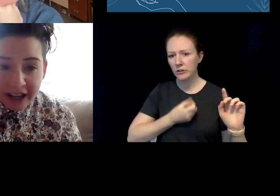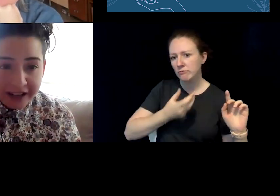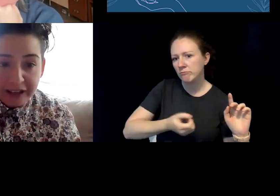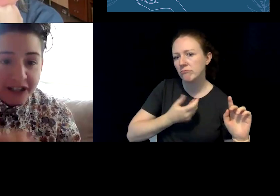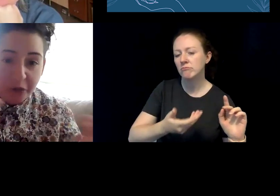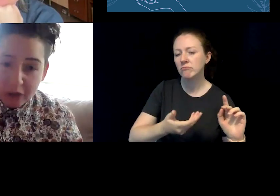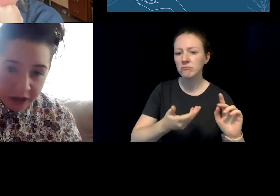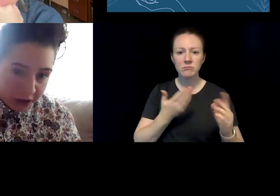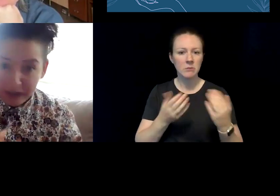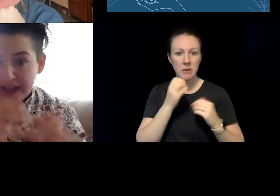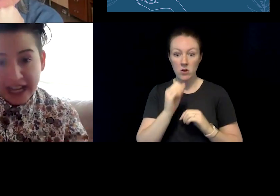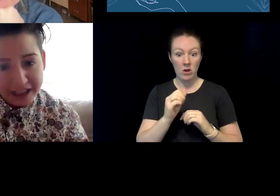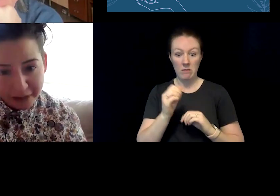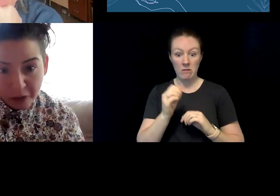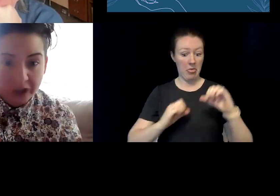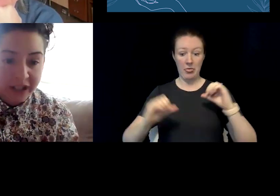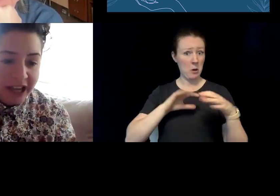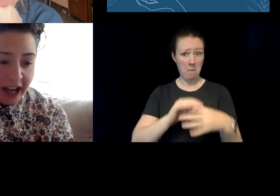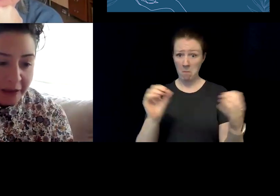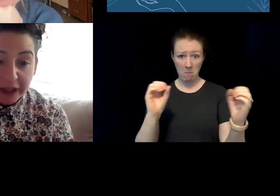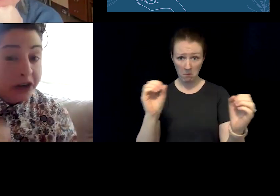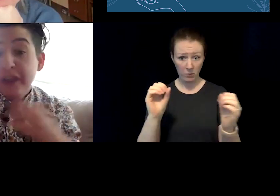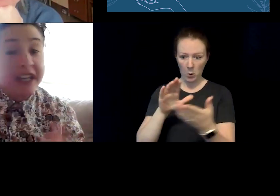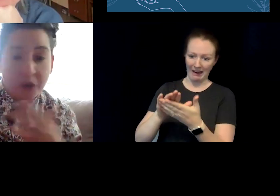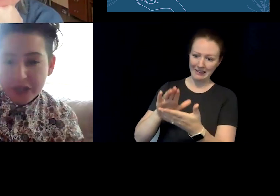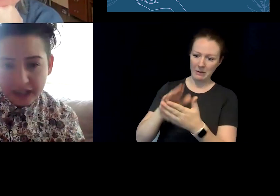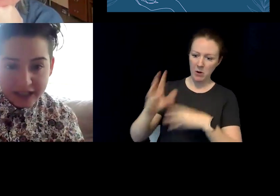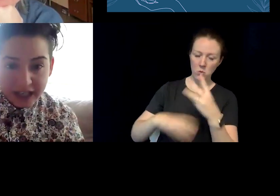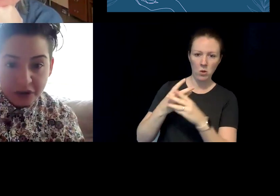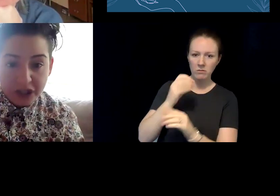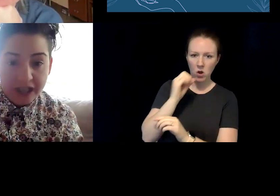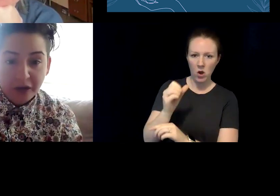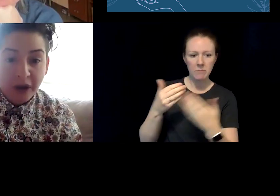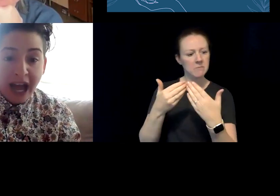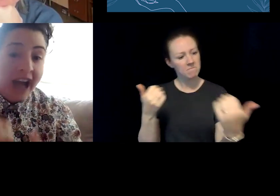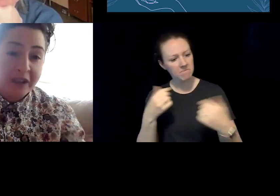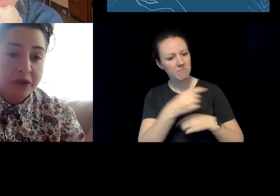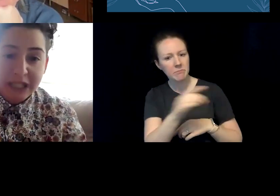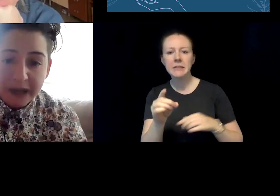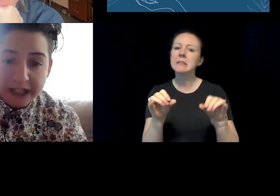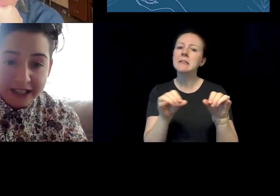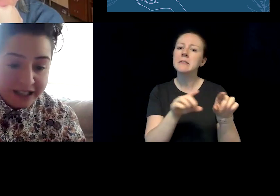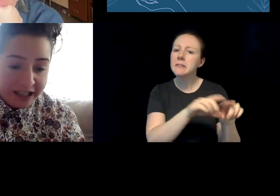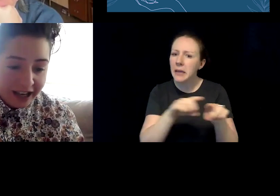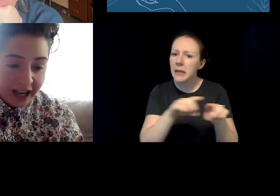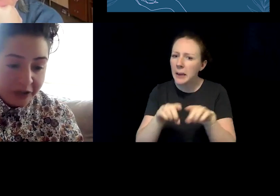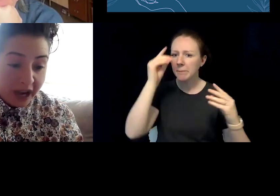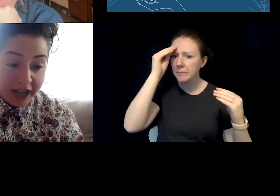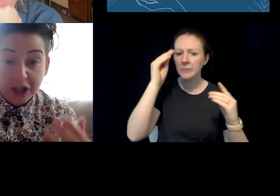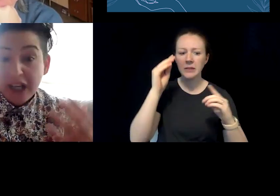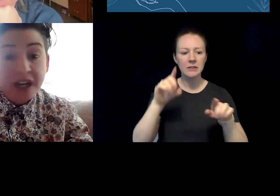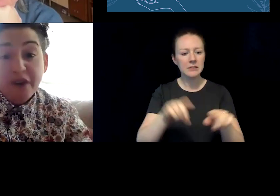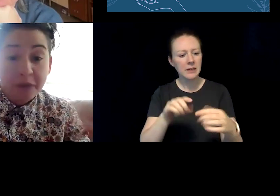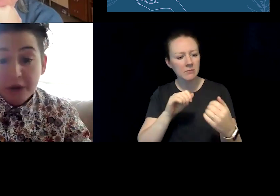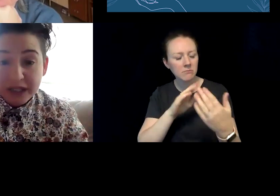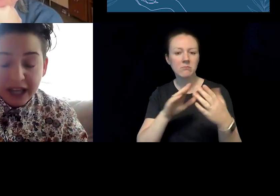within the theater world or within the academic world, but they're thinking those things, and to just, like, you know, having those spaces to